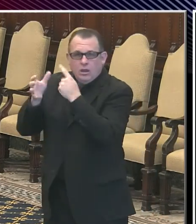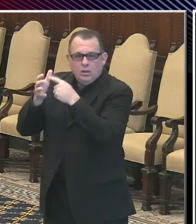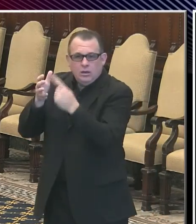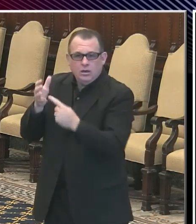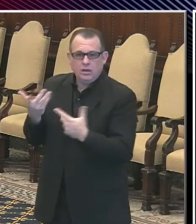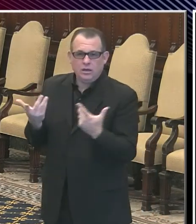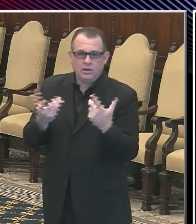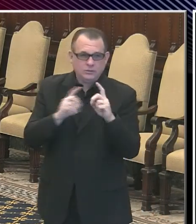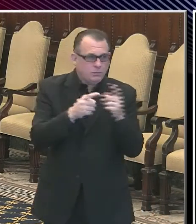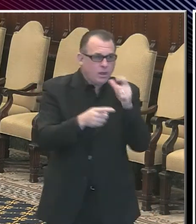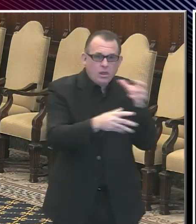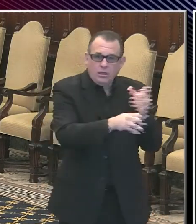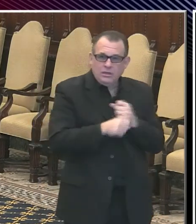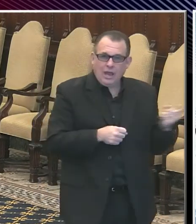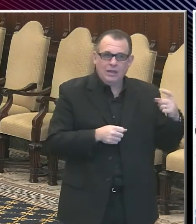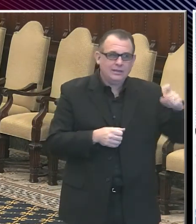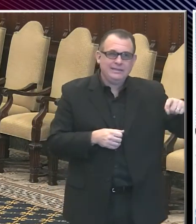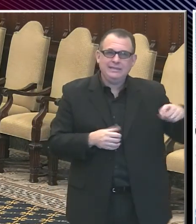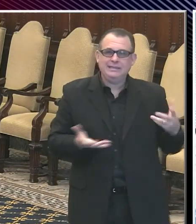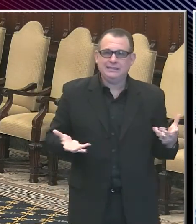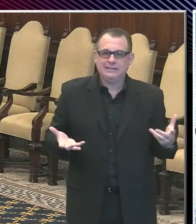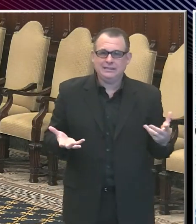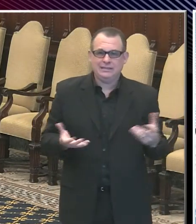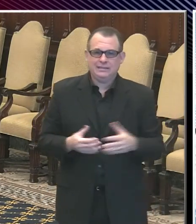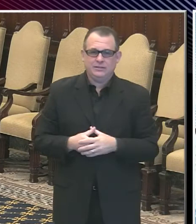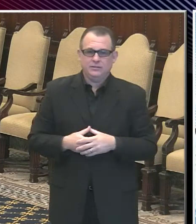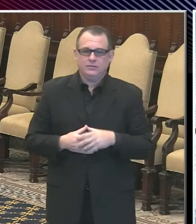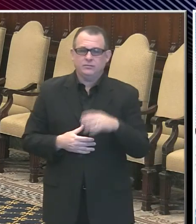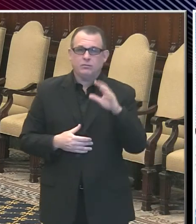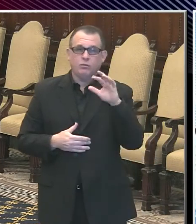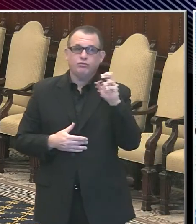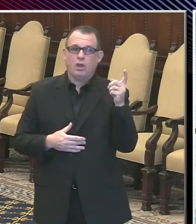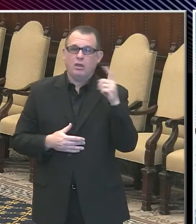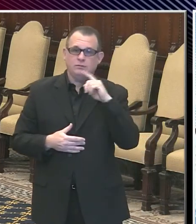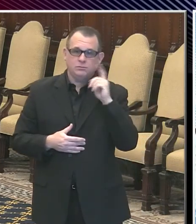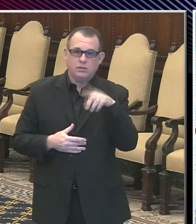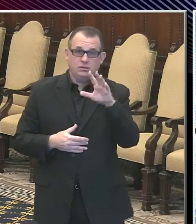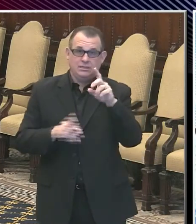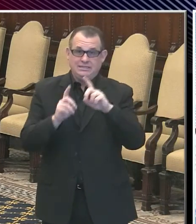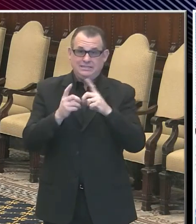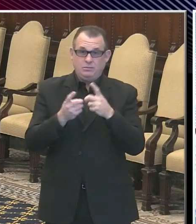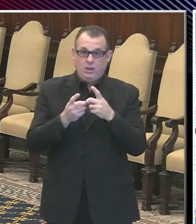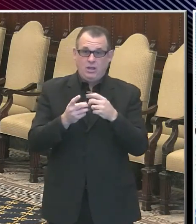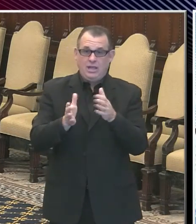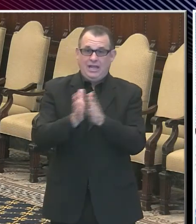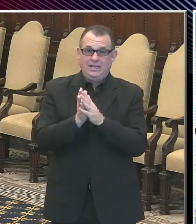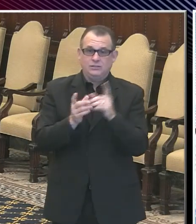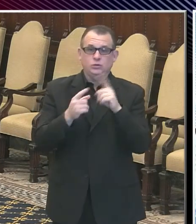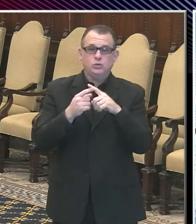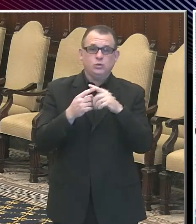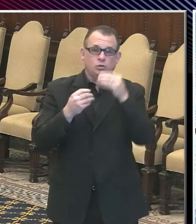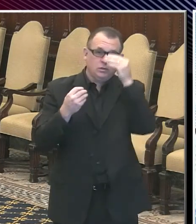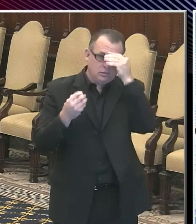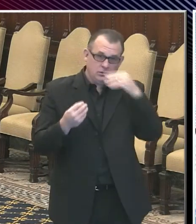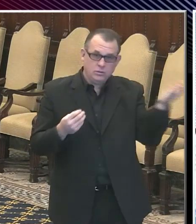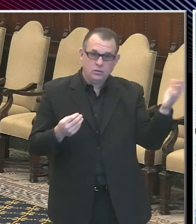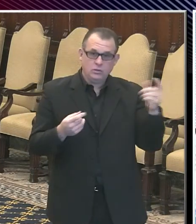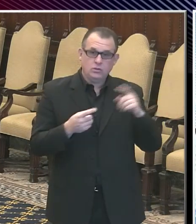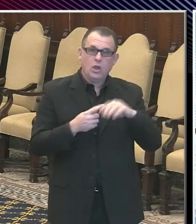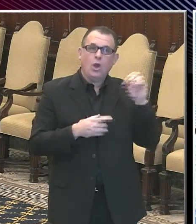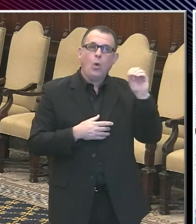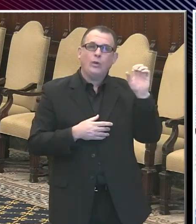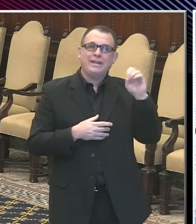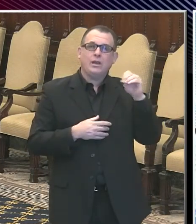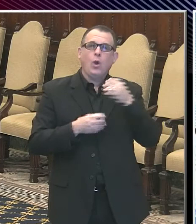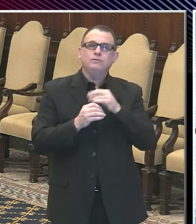able to get what they need? So departments are being asked to source all of that through the Office of Emergency Management. We do